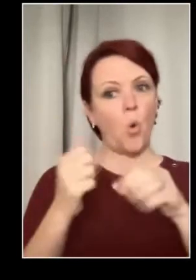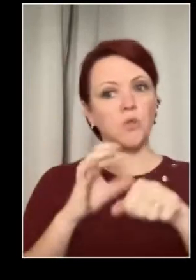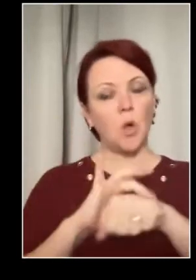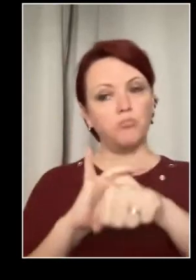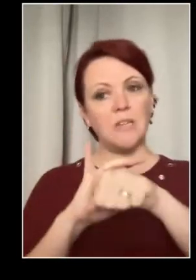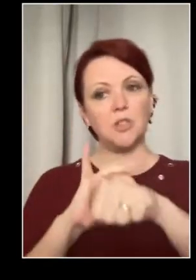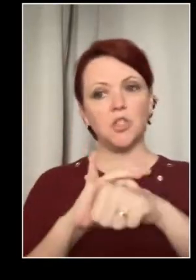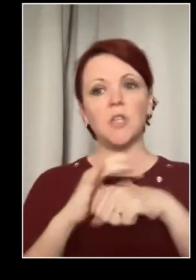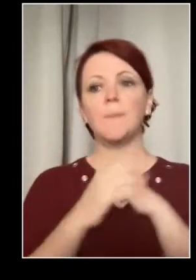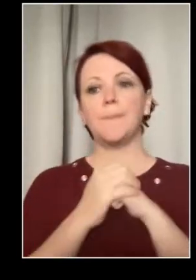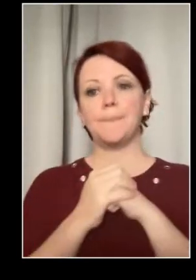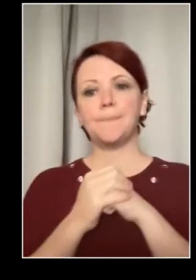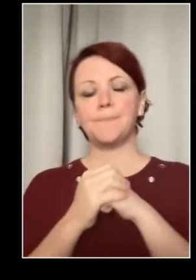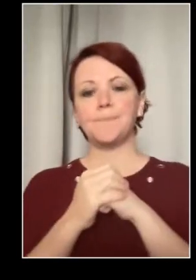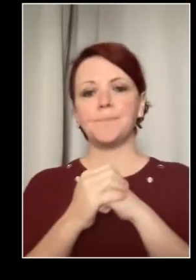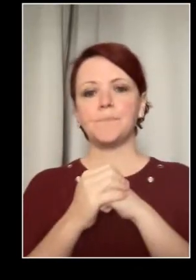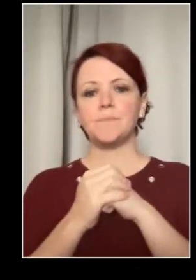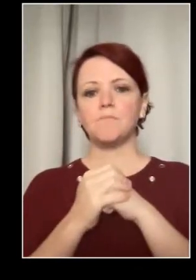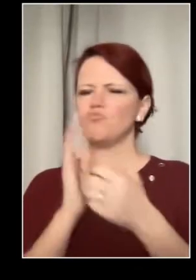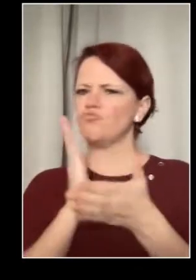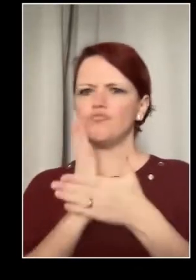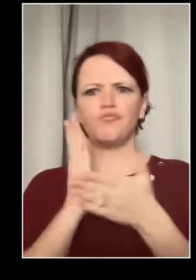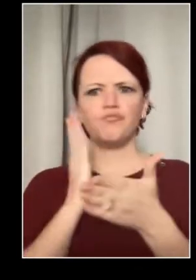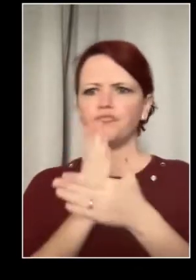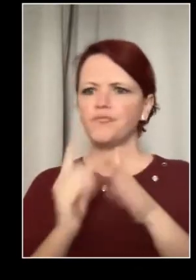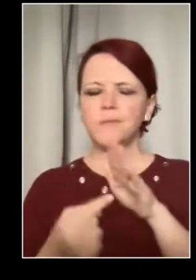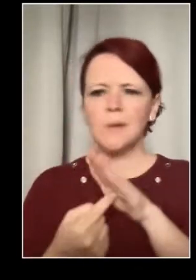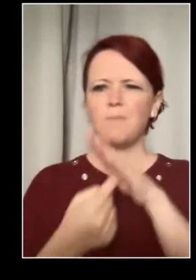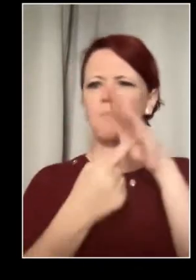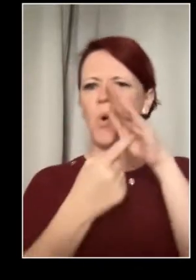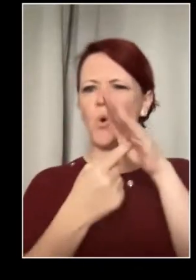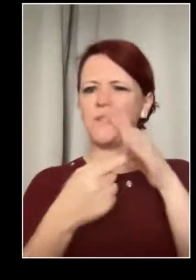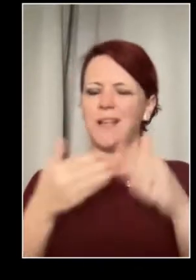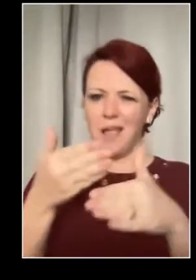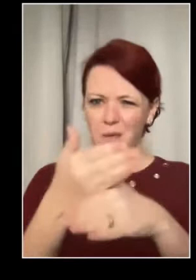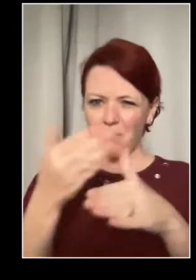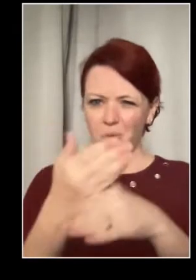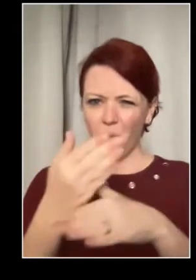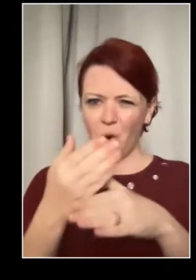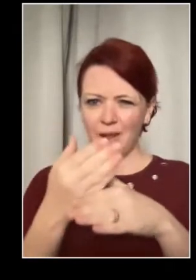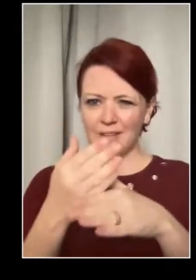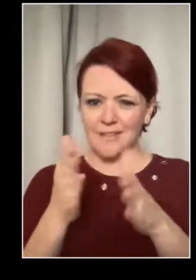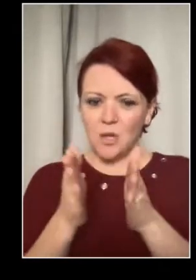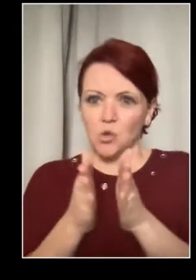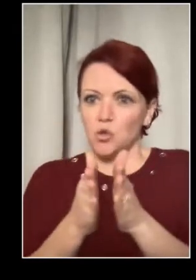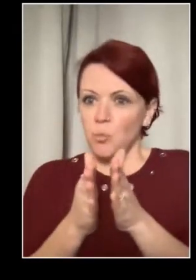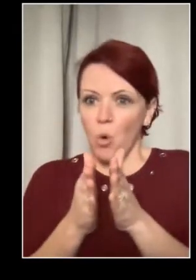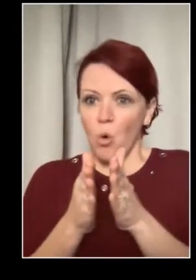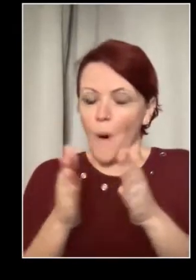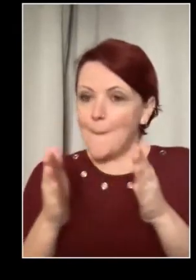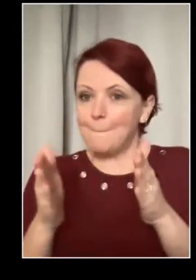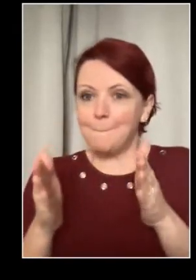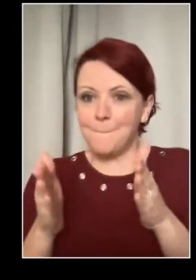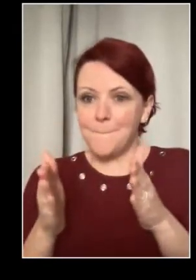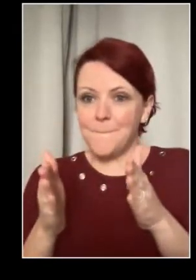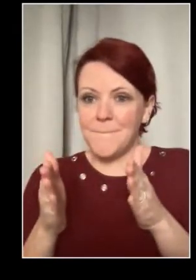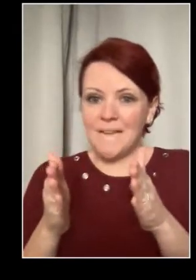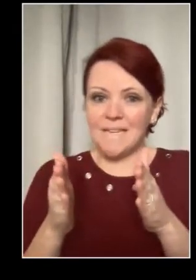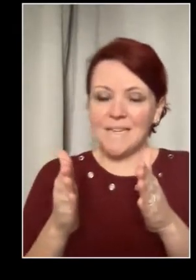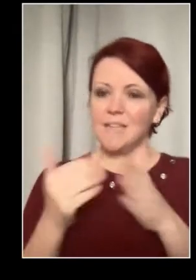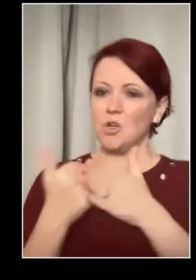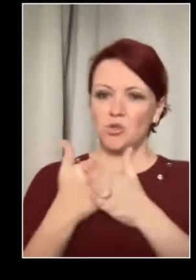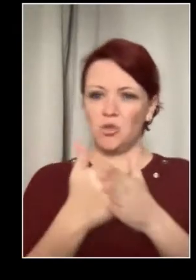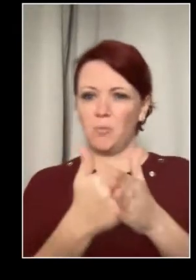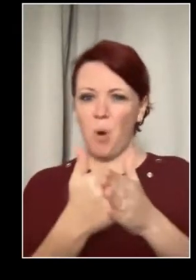quality. It is vital that employers of all sizes and learners have confidence in the rigour, resilience and integrity